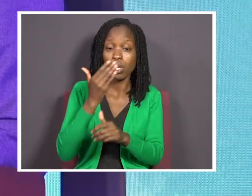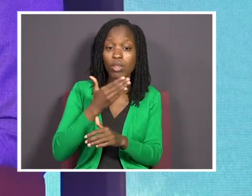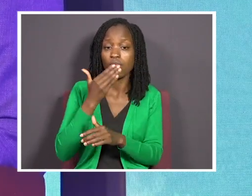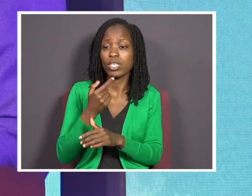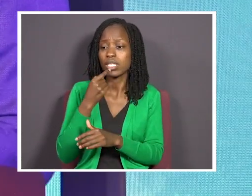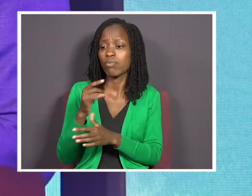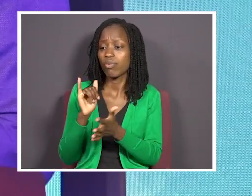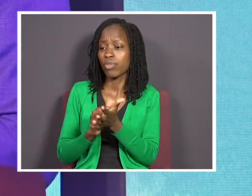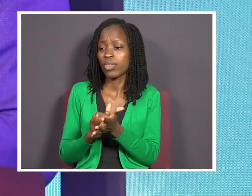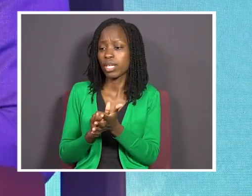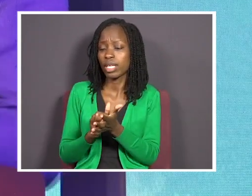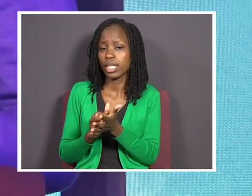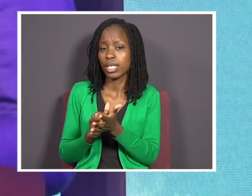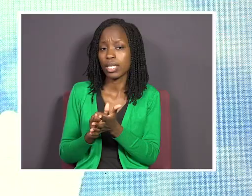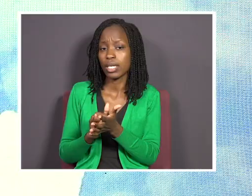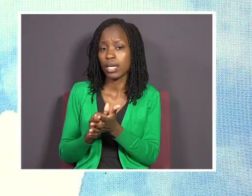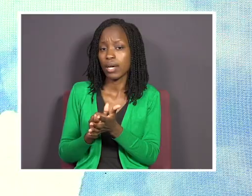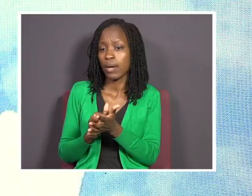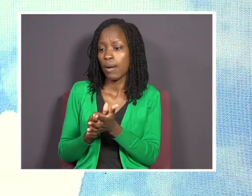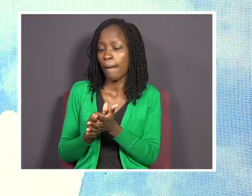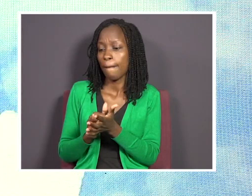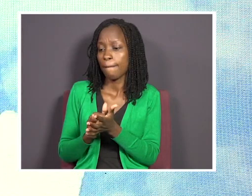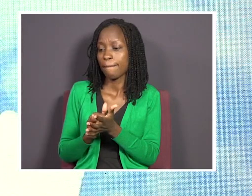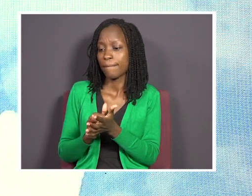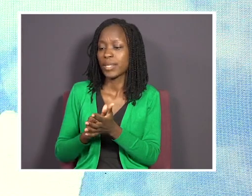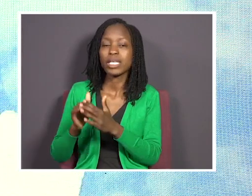unrestrained. It was not contained.